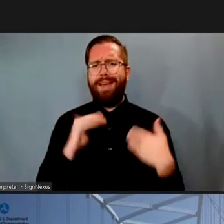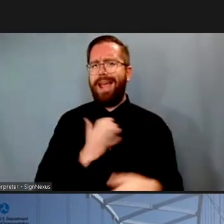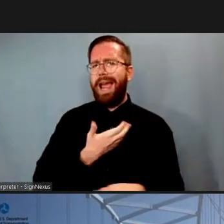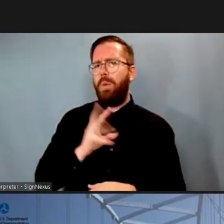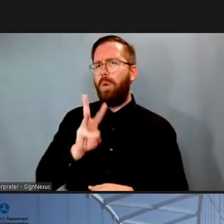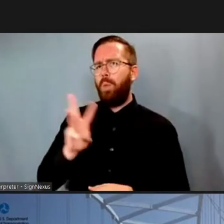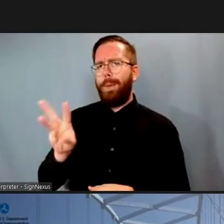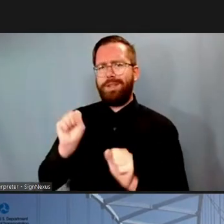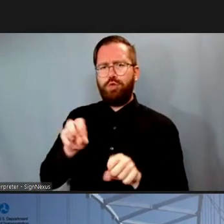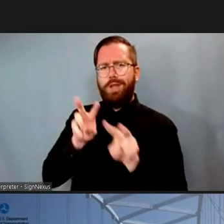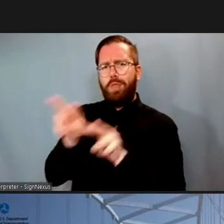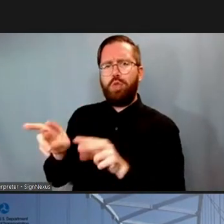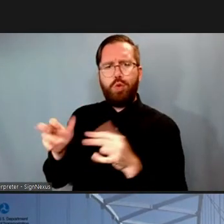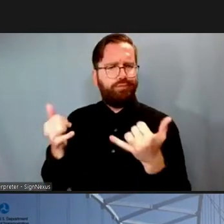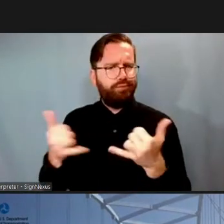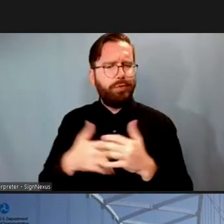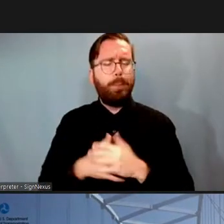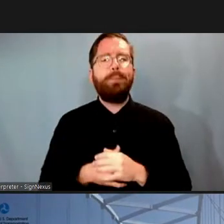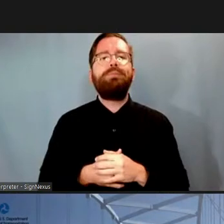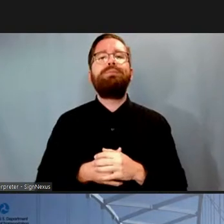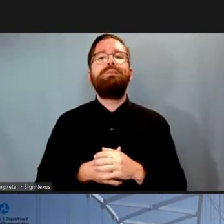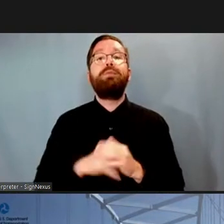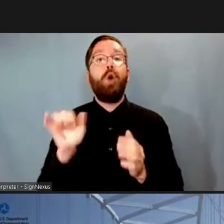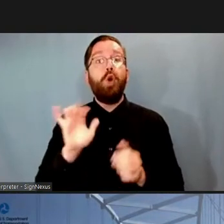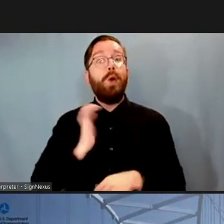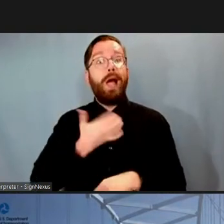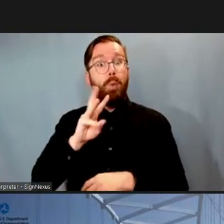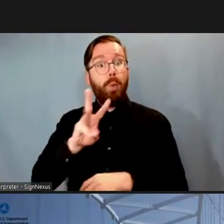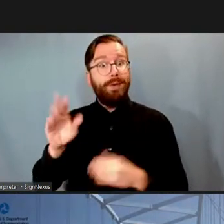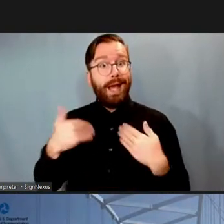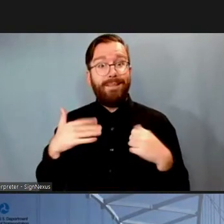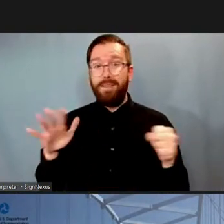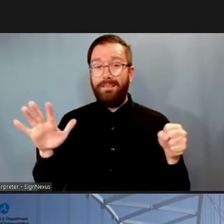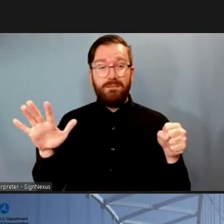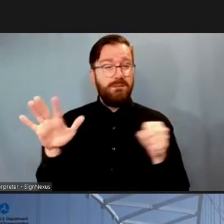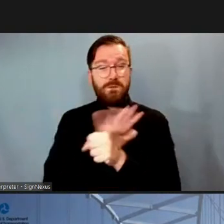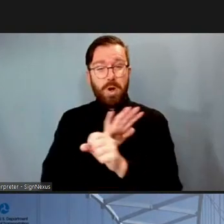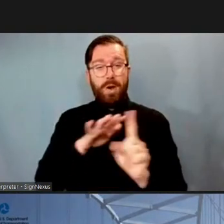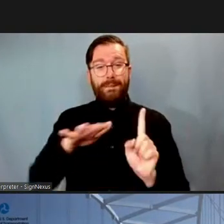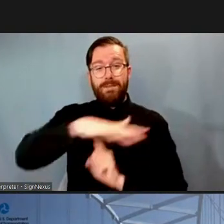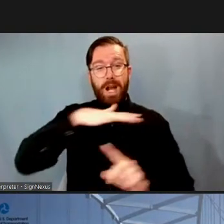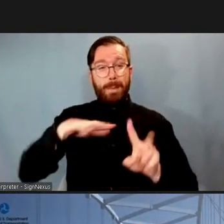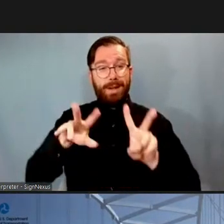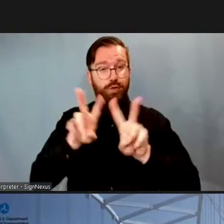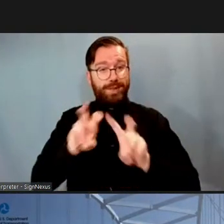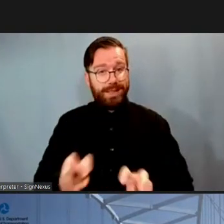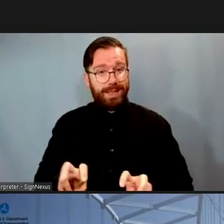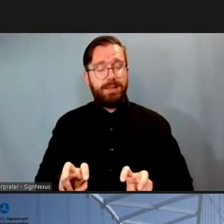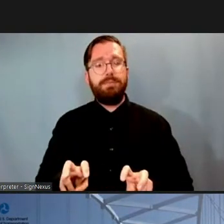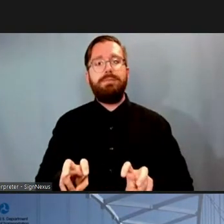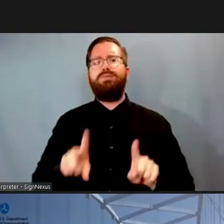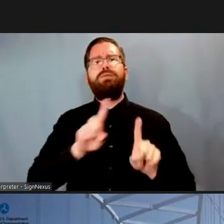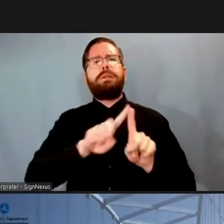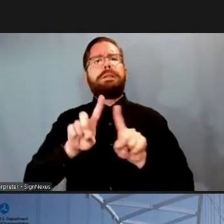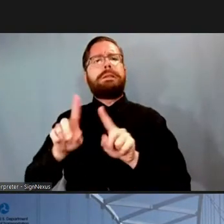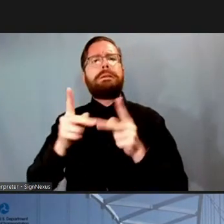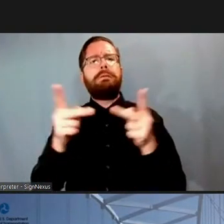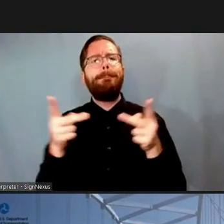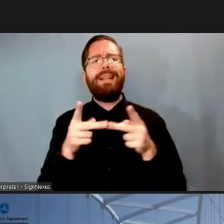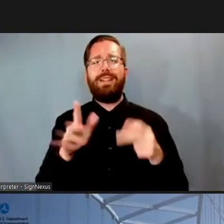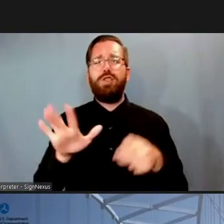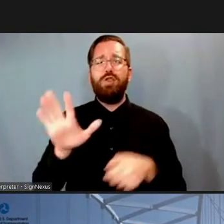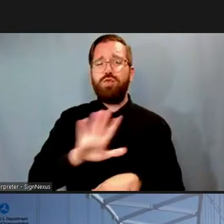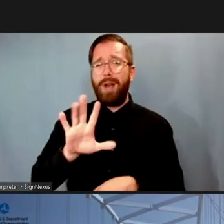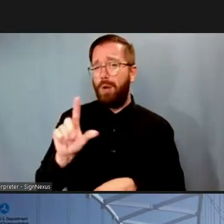the document is also on the website and you can find a hard copy of the entire environmental assessment at numerous locations throughout 28 counties in new